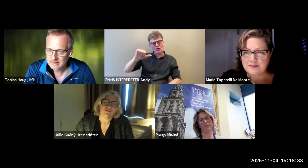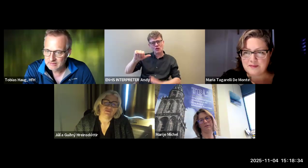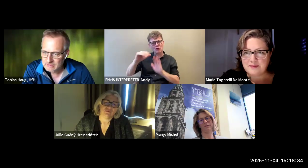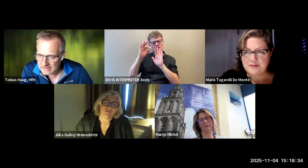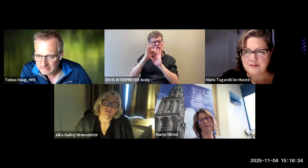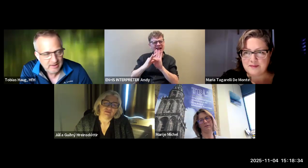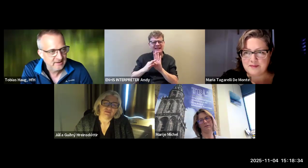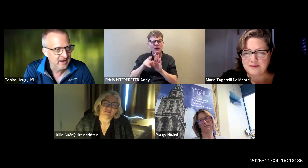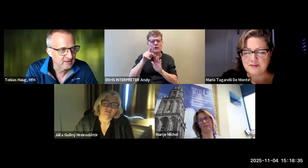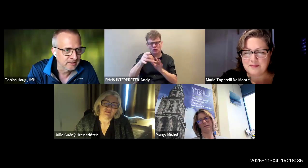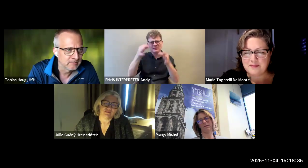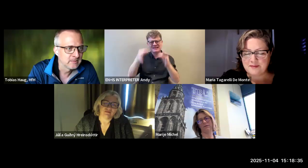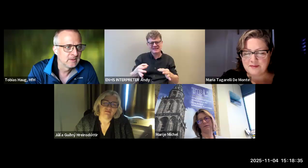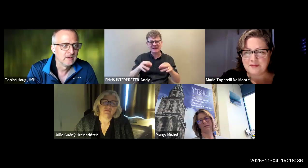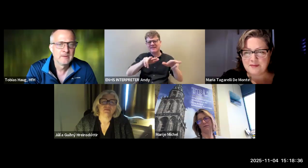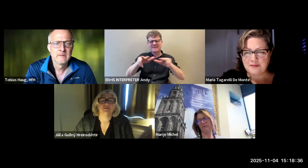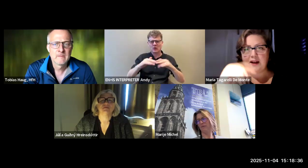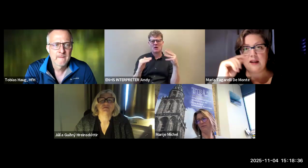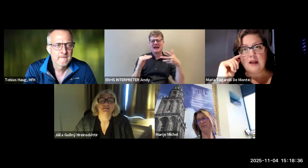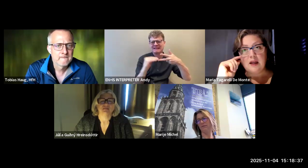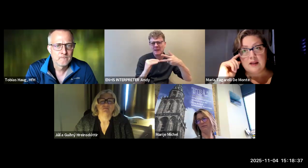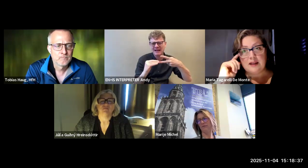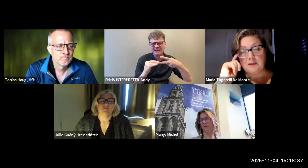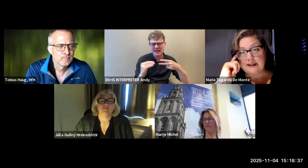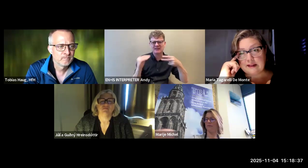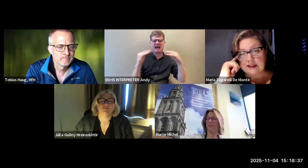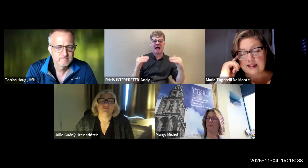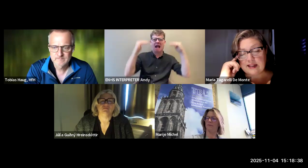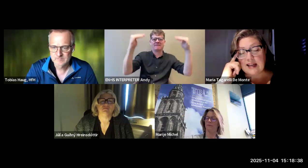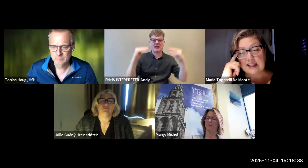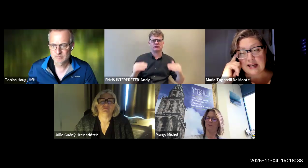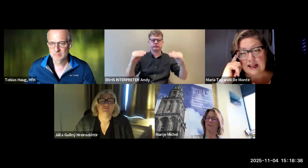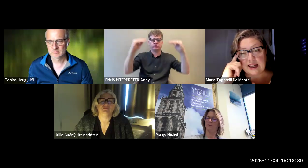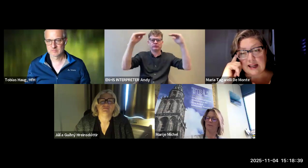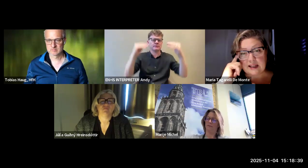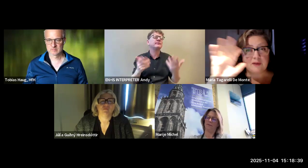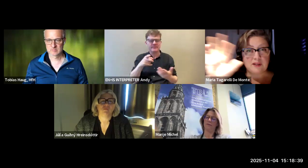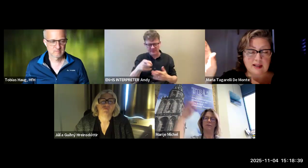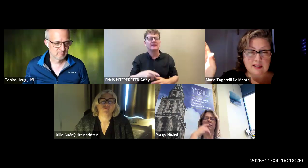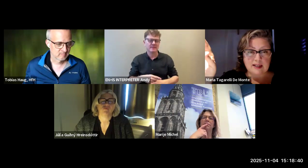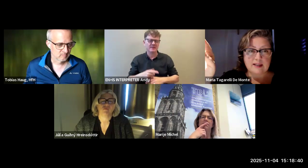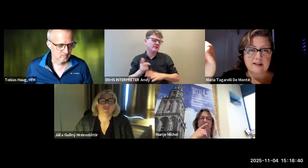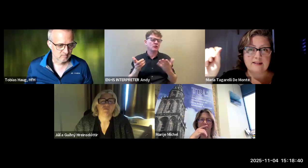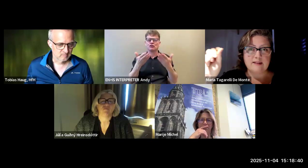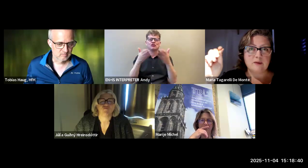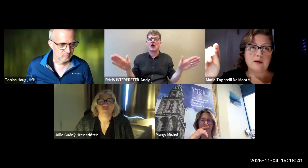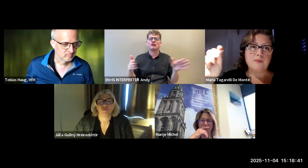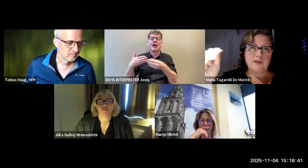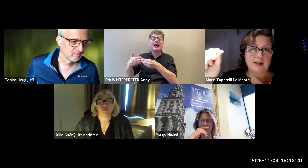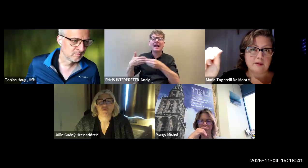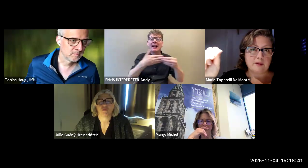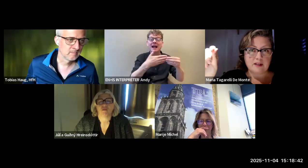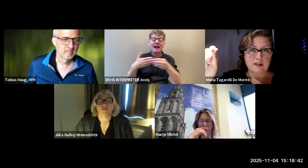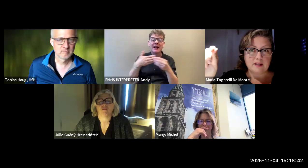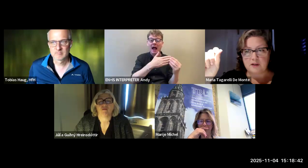intermediate level exactly? Okay. Now, basically, the guideline, the general guideline, is the